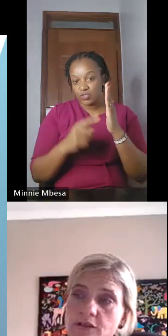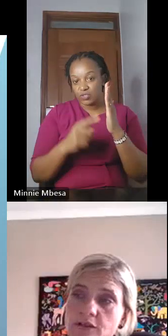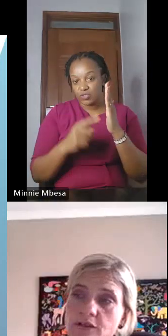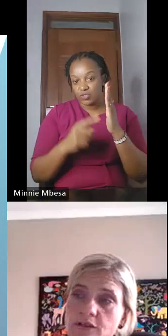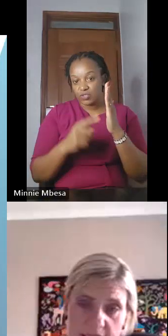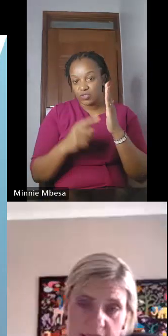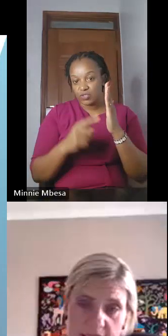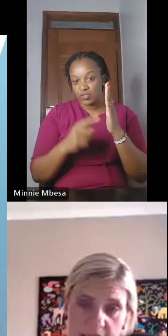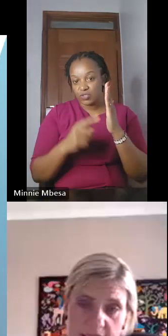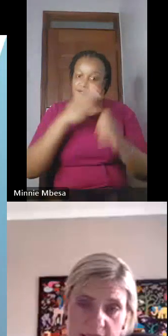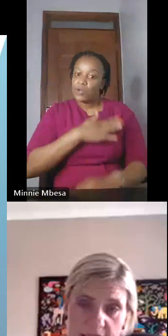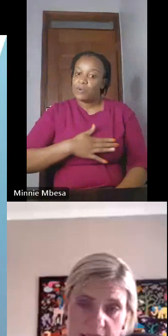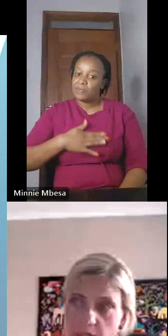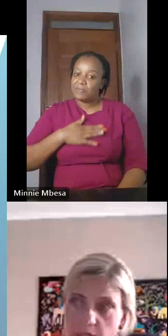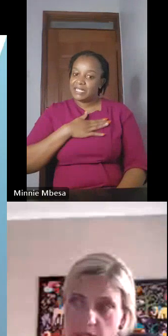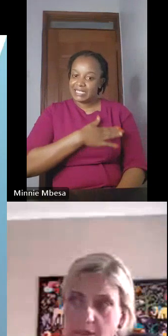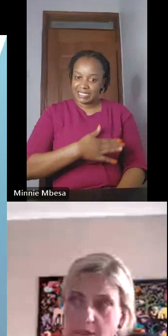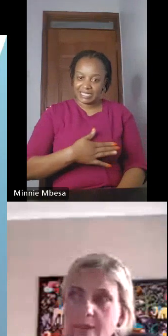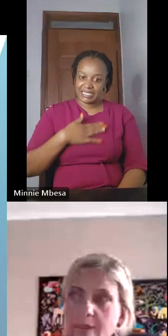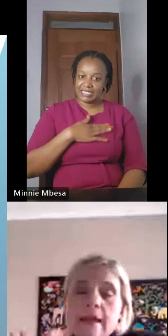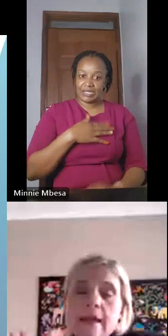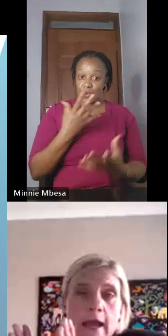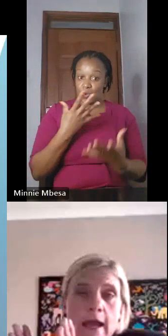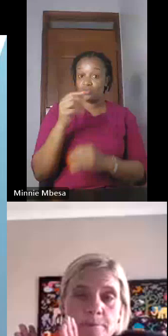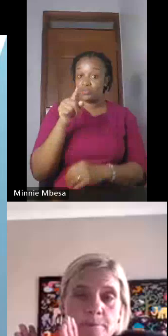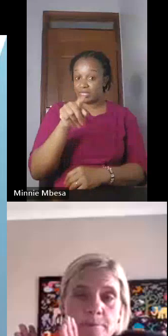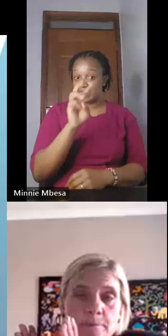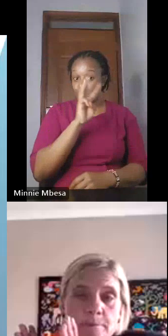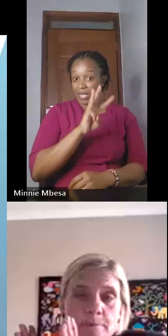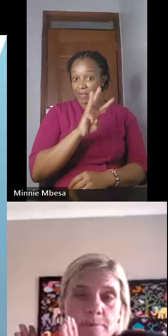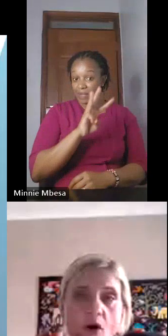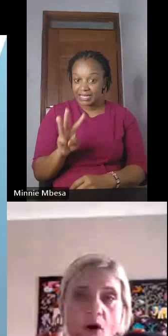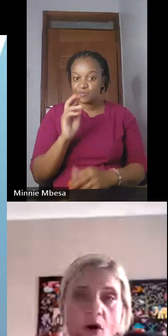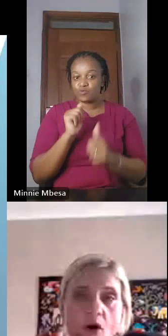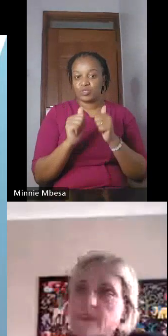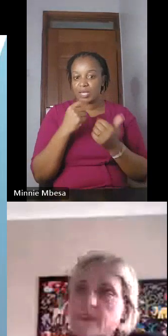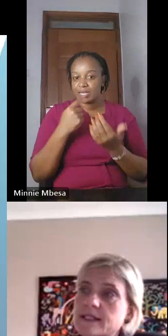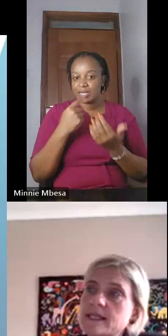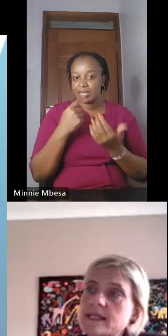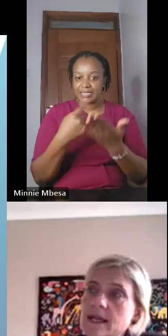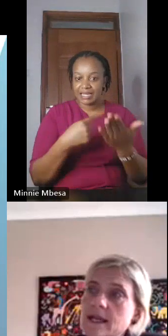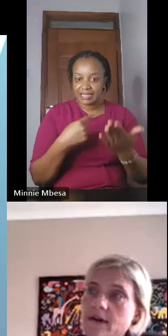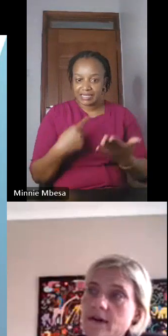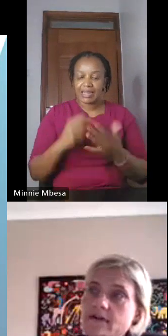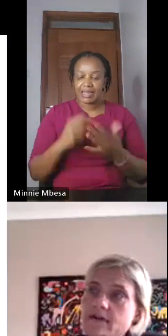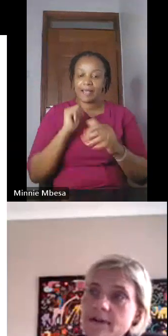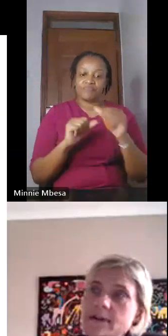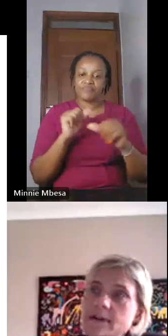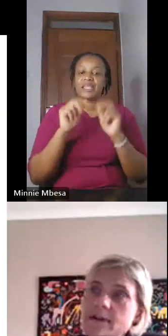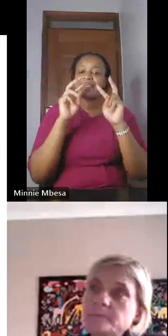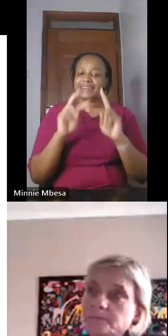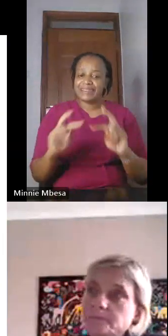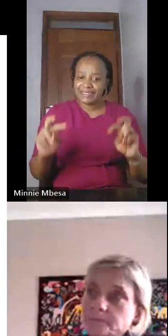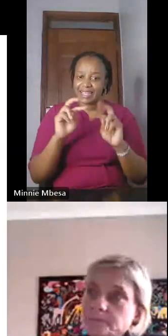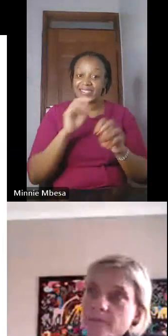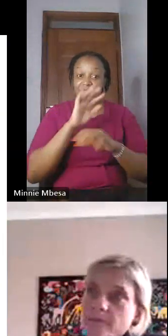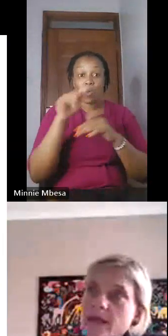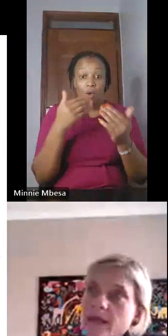this CRICOS website that we've spoken about. Research all of the degrees that are